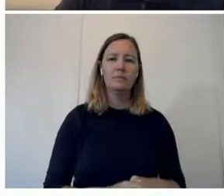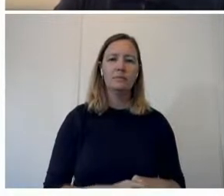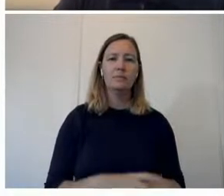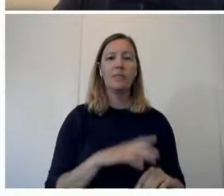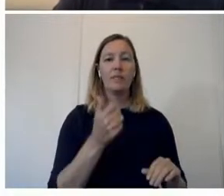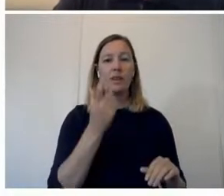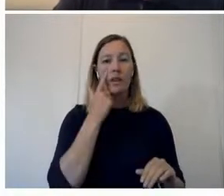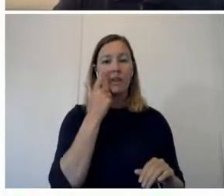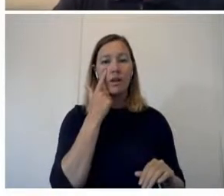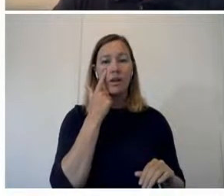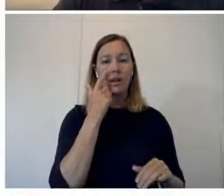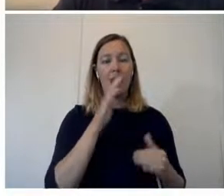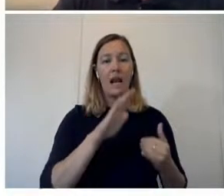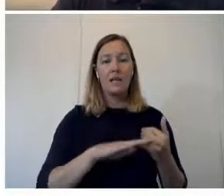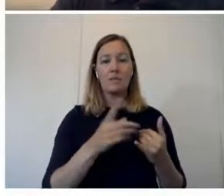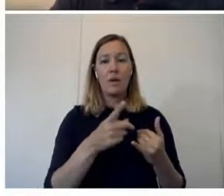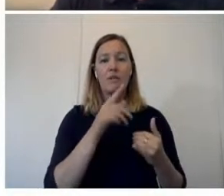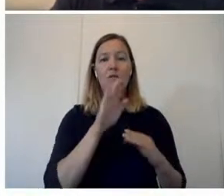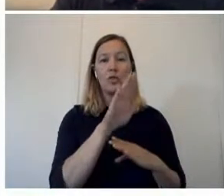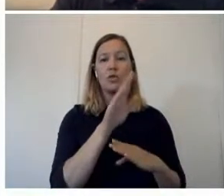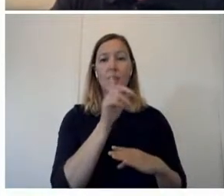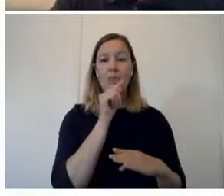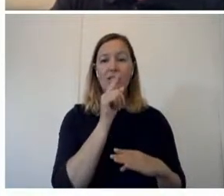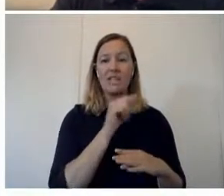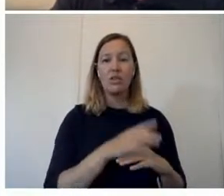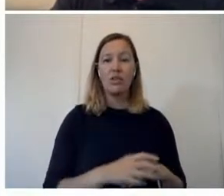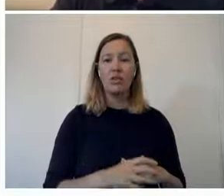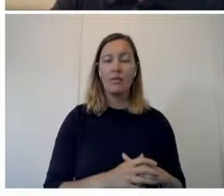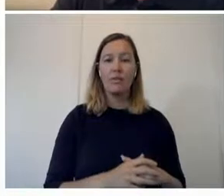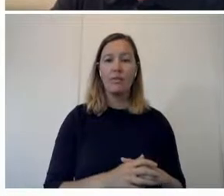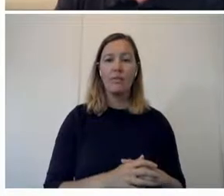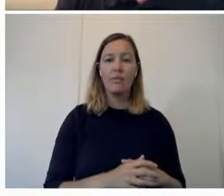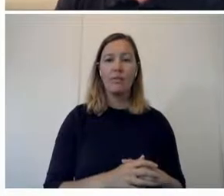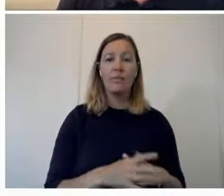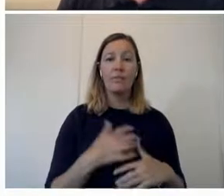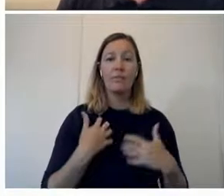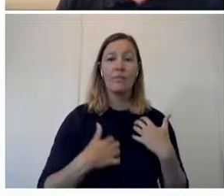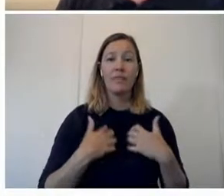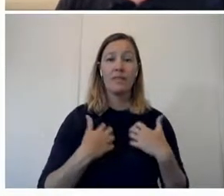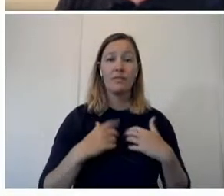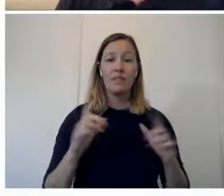look at the future potential. And what's interesting there